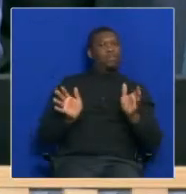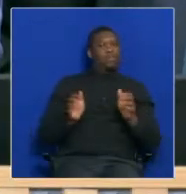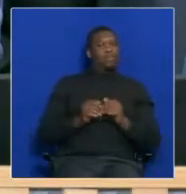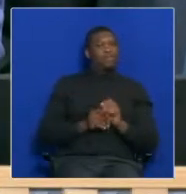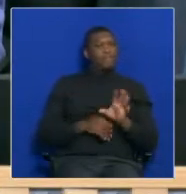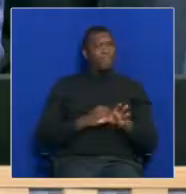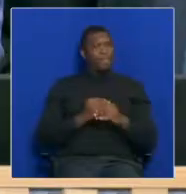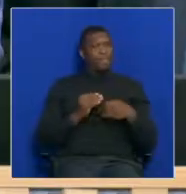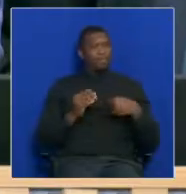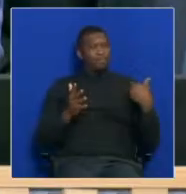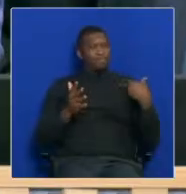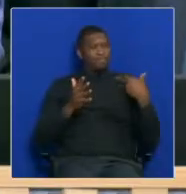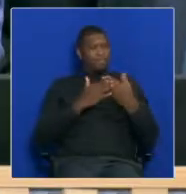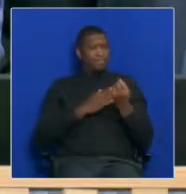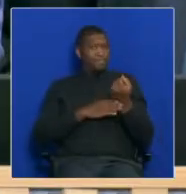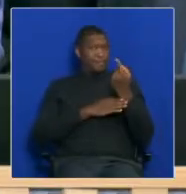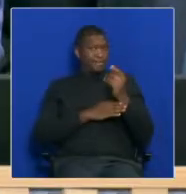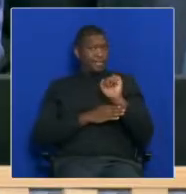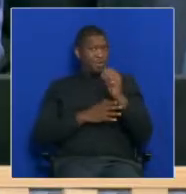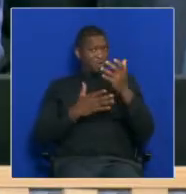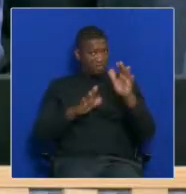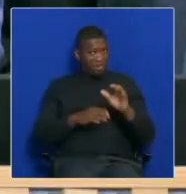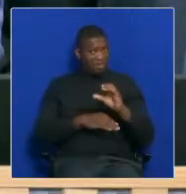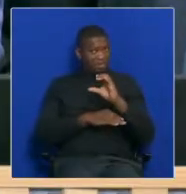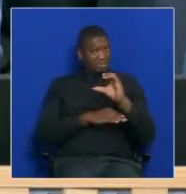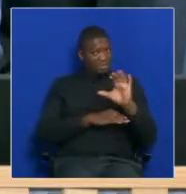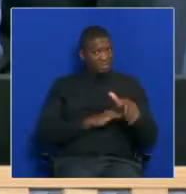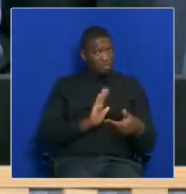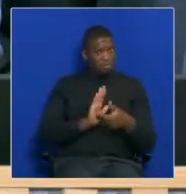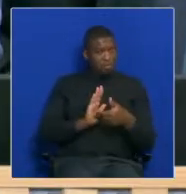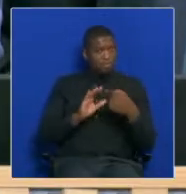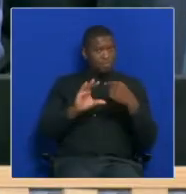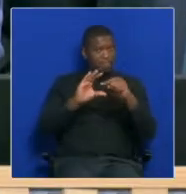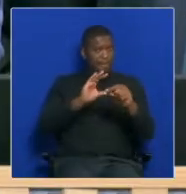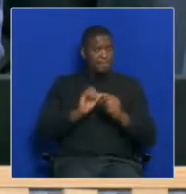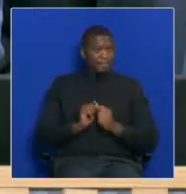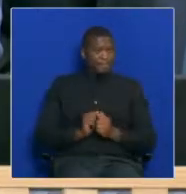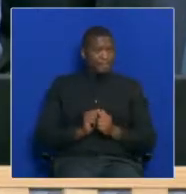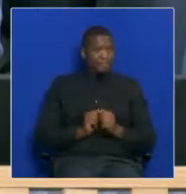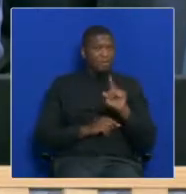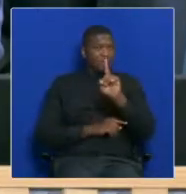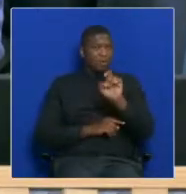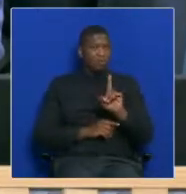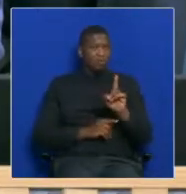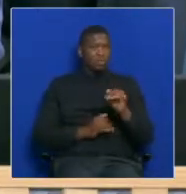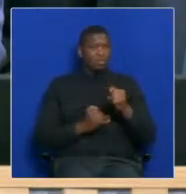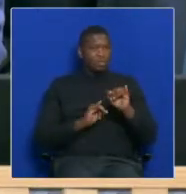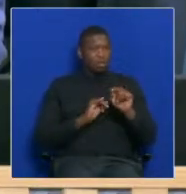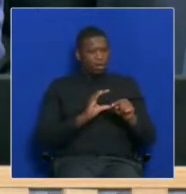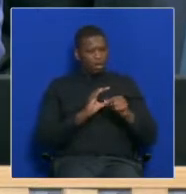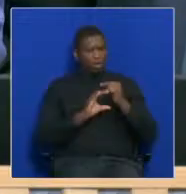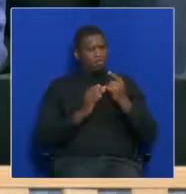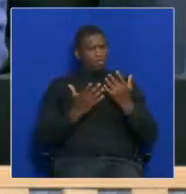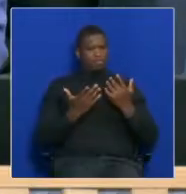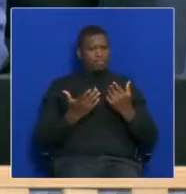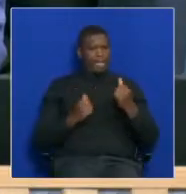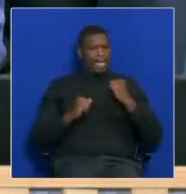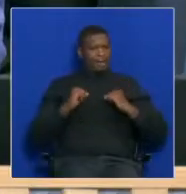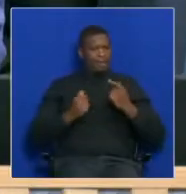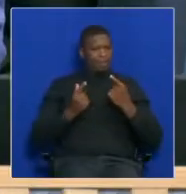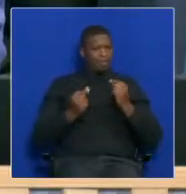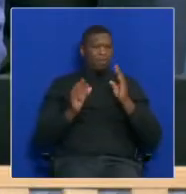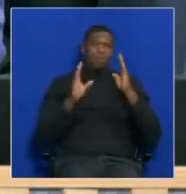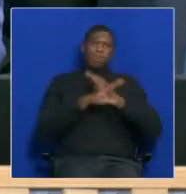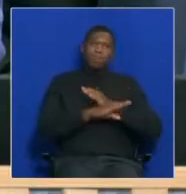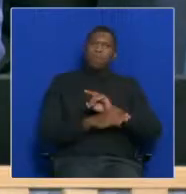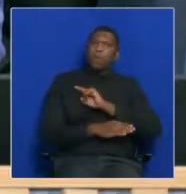understand, you were copied in that correspondence. Why did you not do anything? If he says the Section